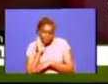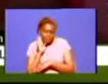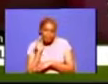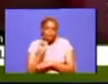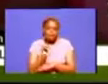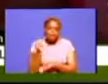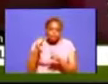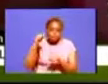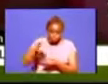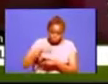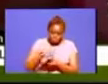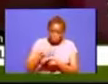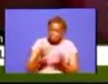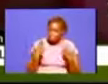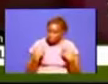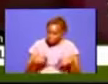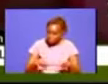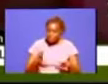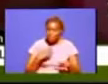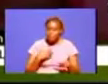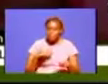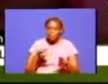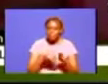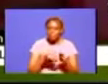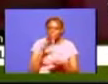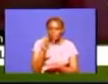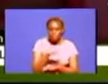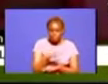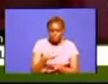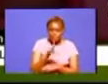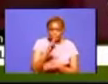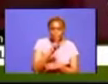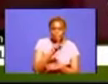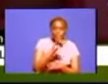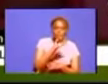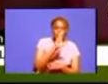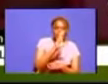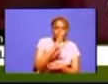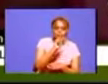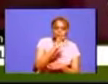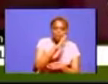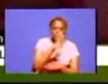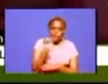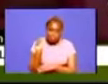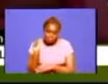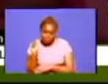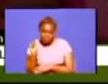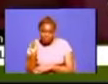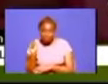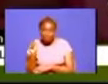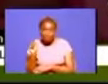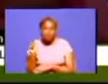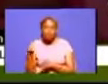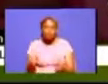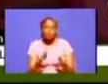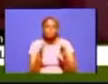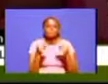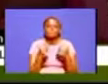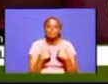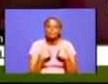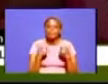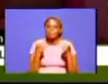today is a story. Today, I'm a member of Parliament for Kiambaa, a constituency that we have never had an opportunity, you